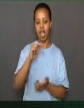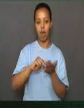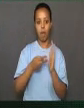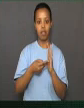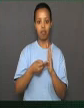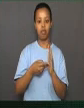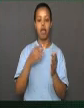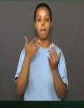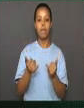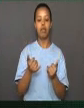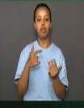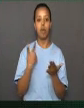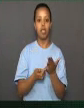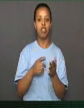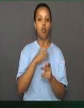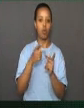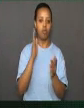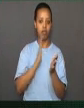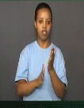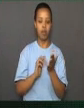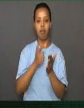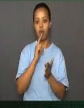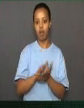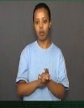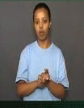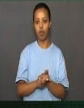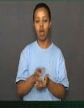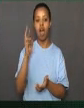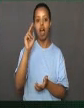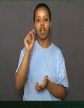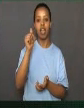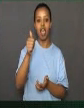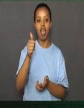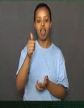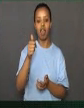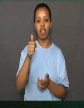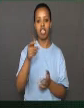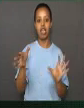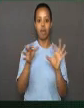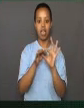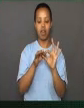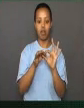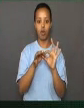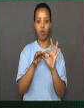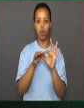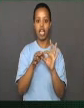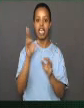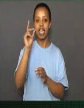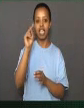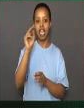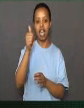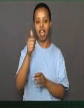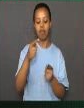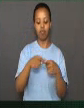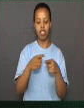created. The RNA polymerase binds with a section of the